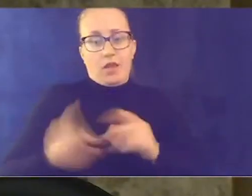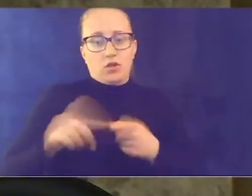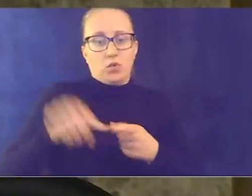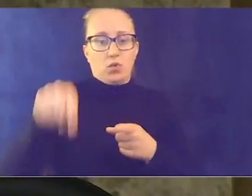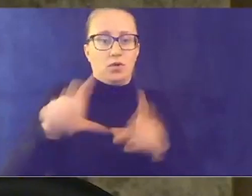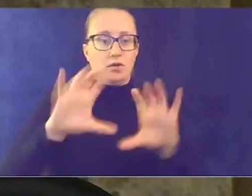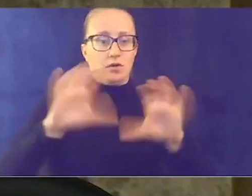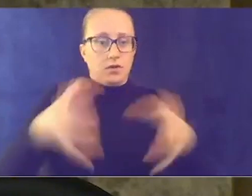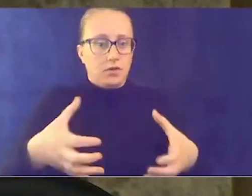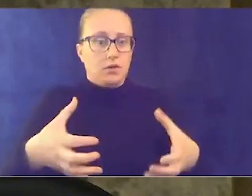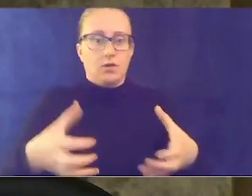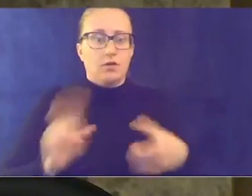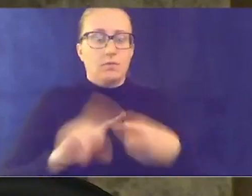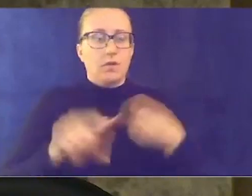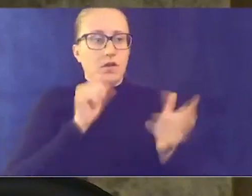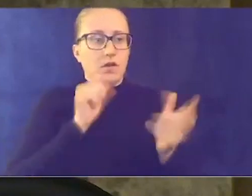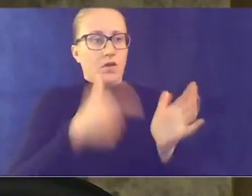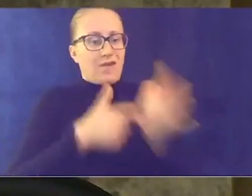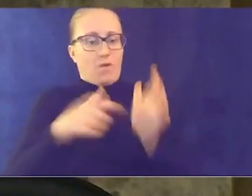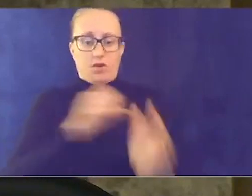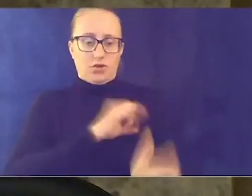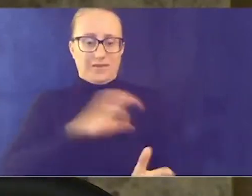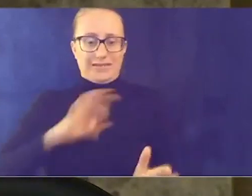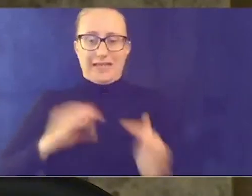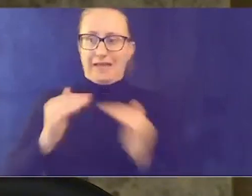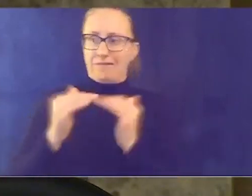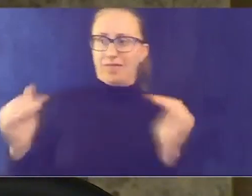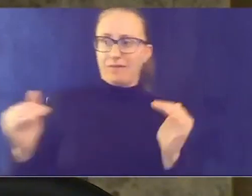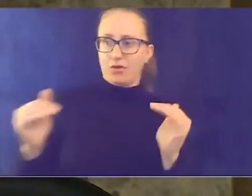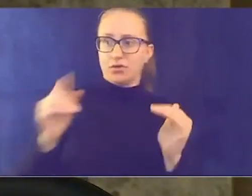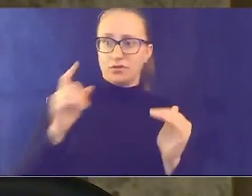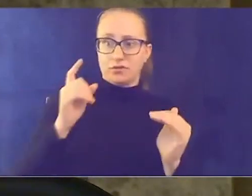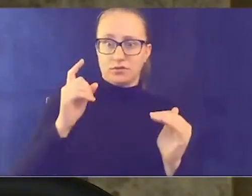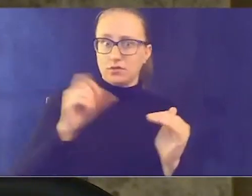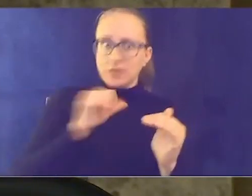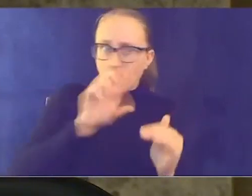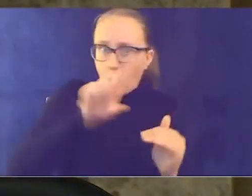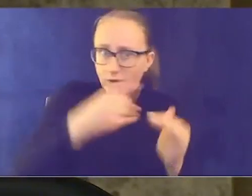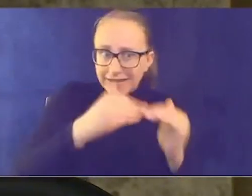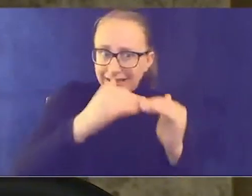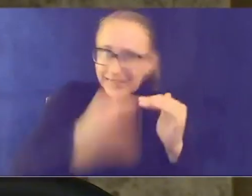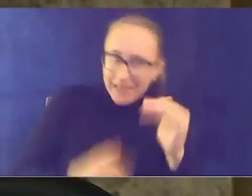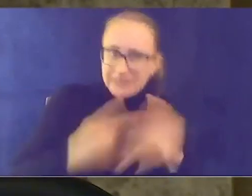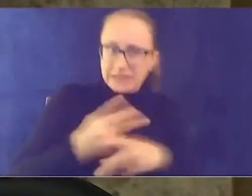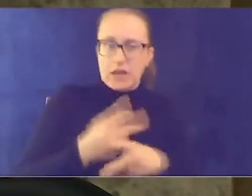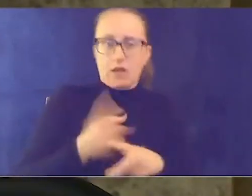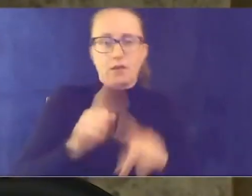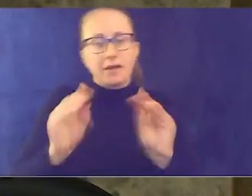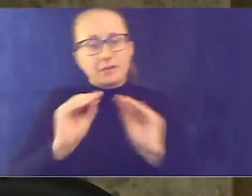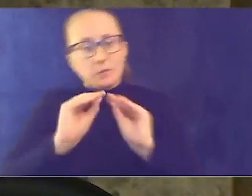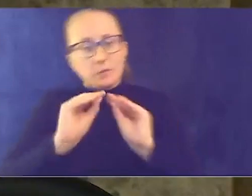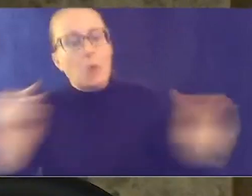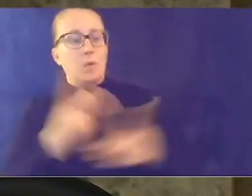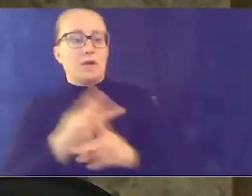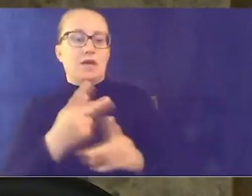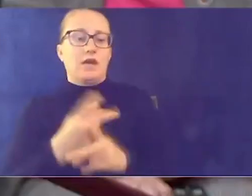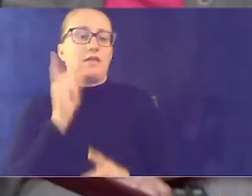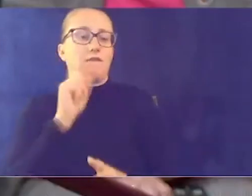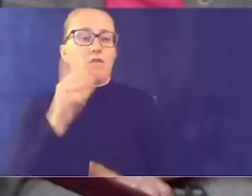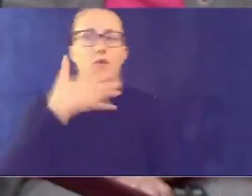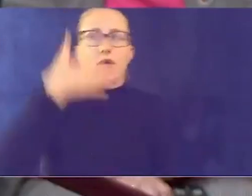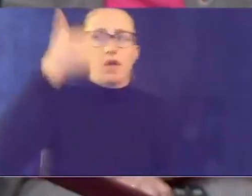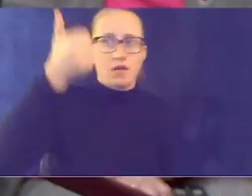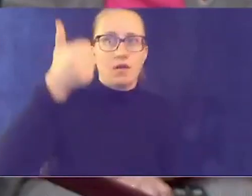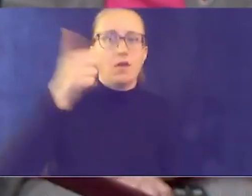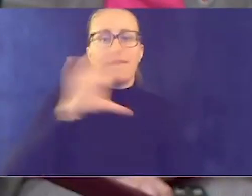end up with not lesser care, but no care for veterans and elderly people throughout the country. Just one